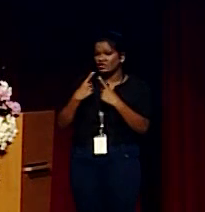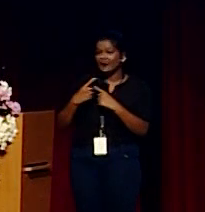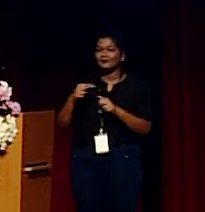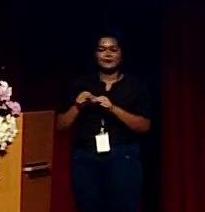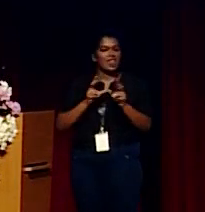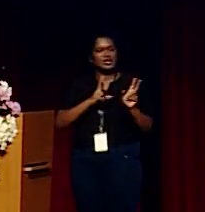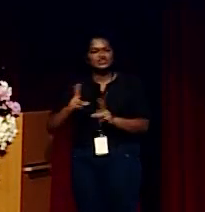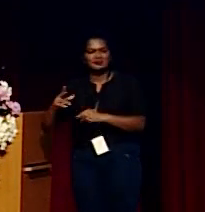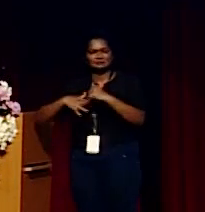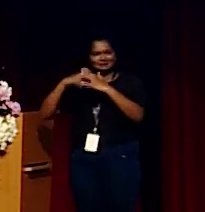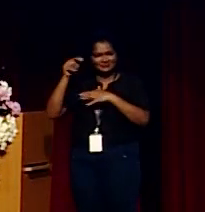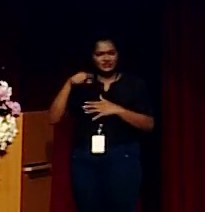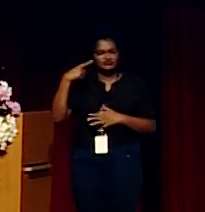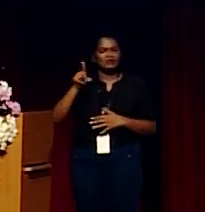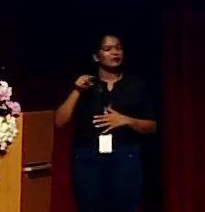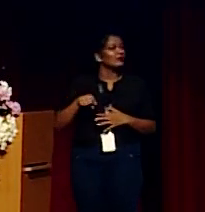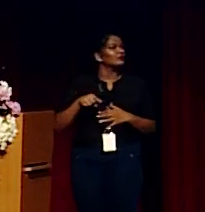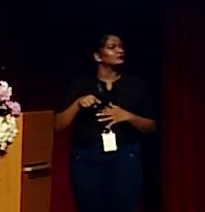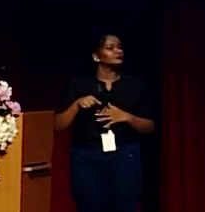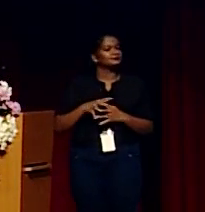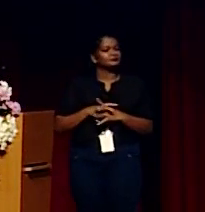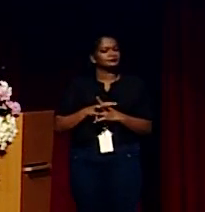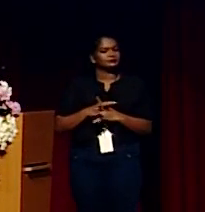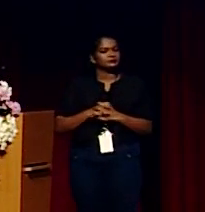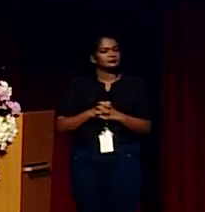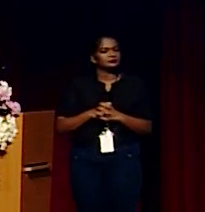building components of the